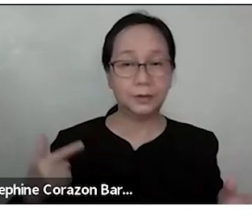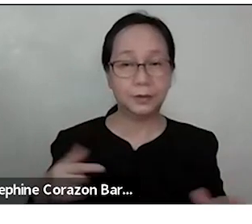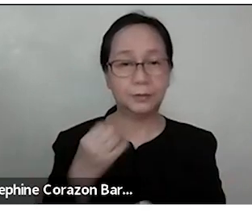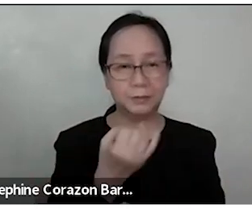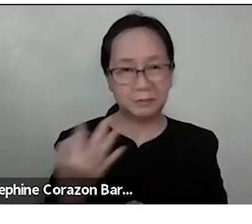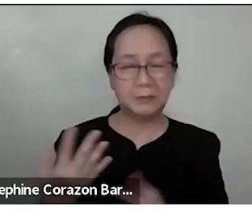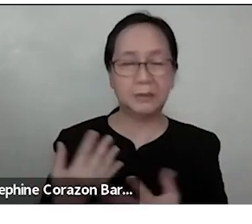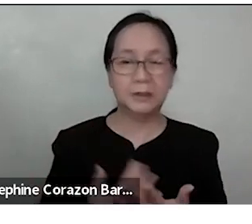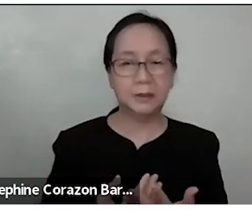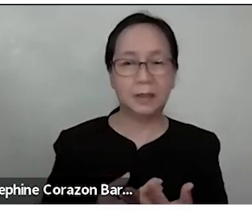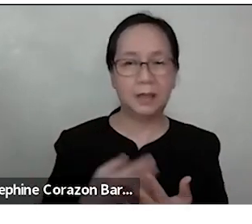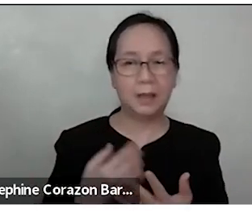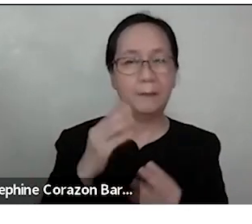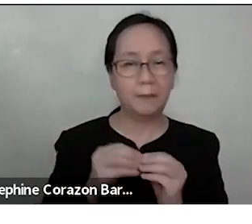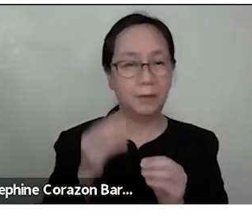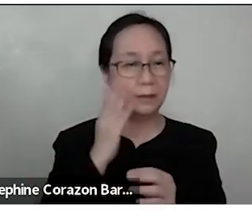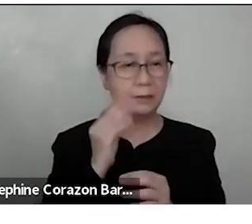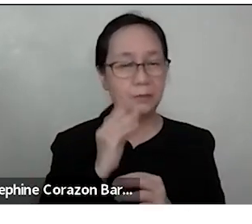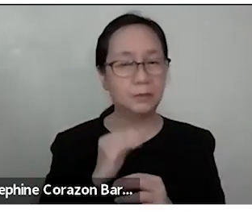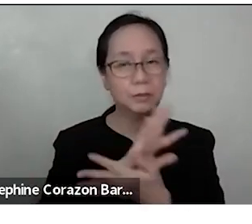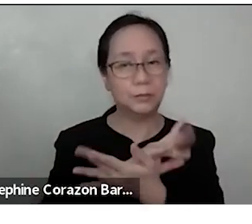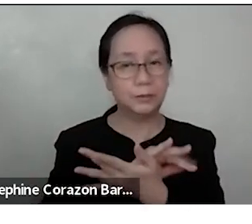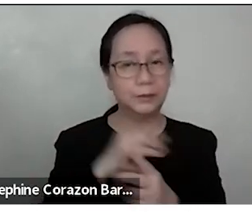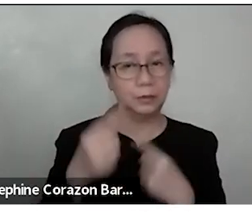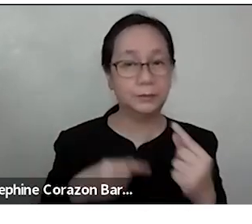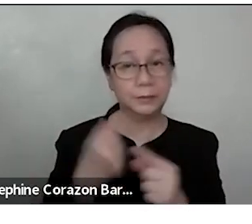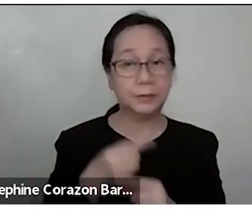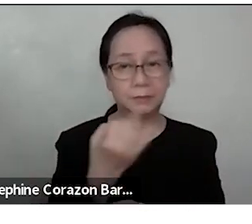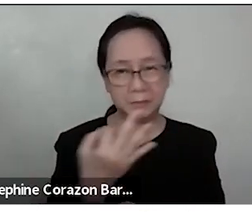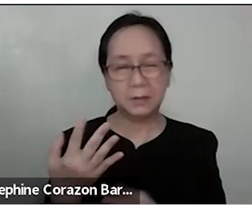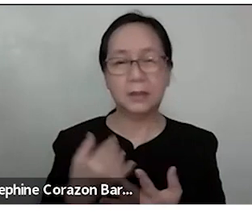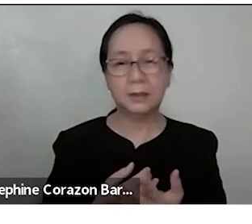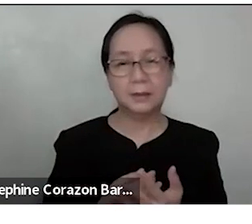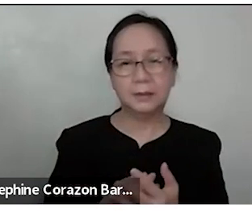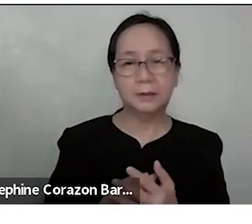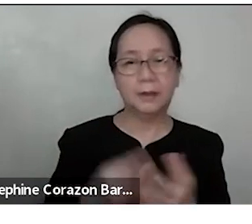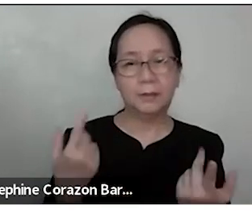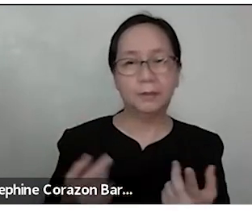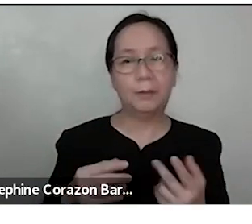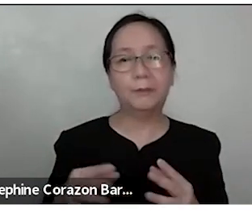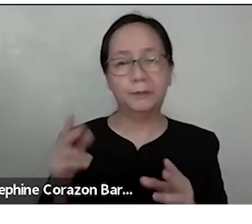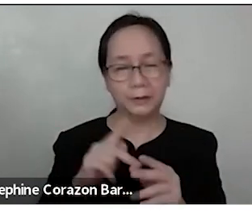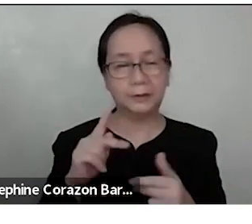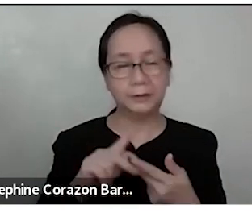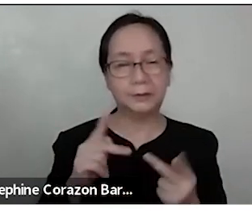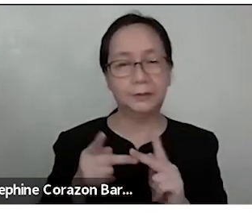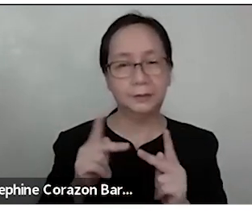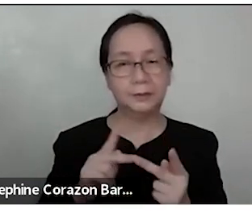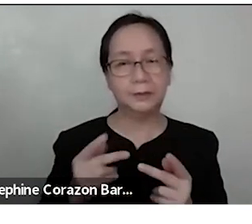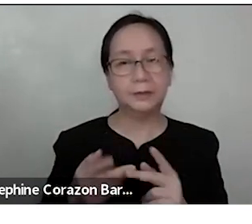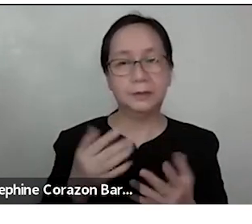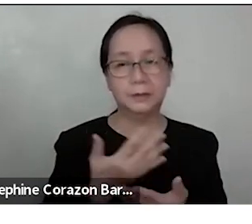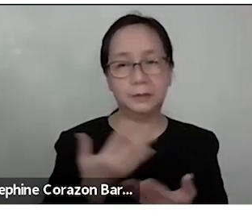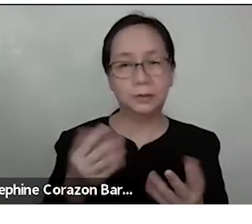our experience in doing the COVID under 19 global survey, which a number of CRC Asia members took part in also. You